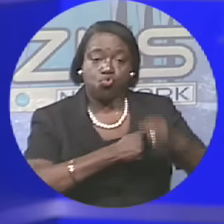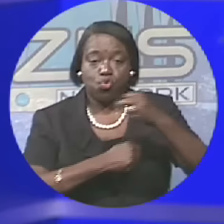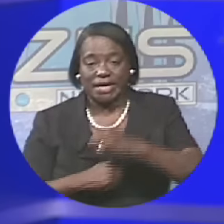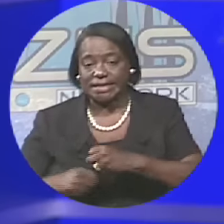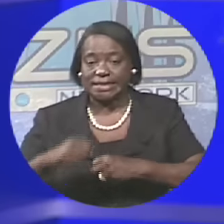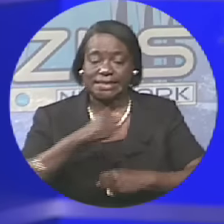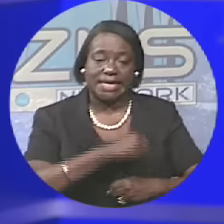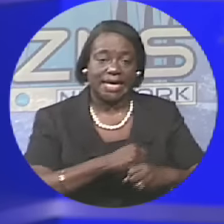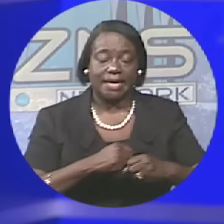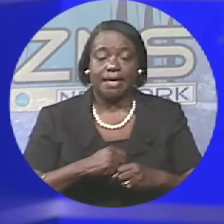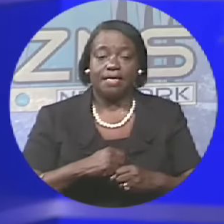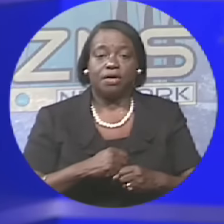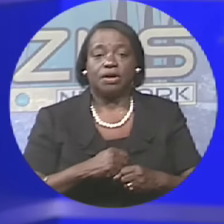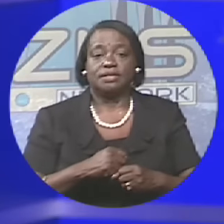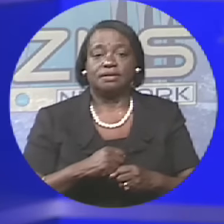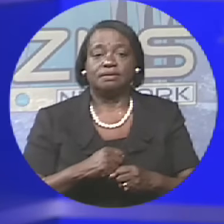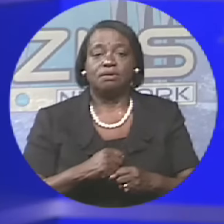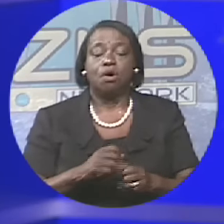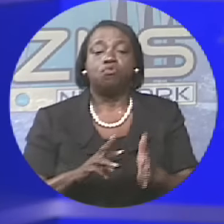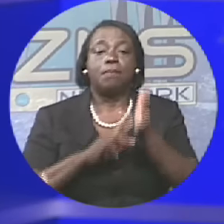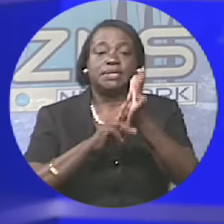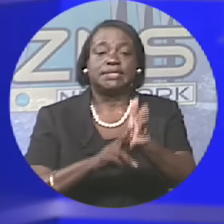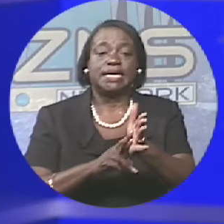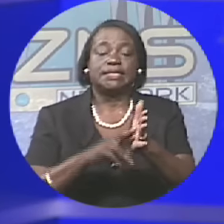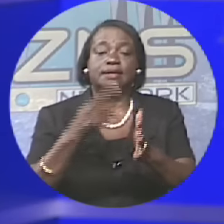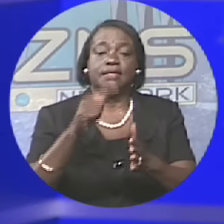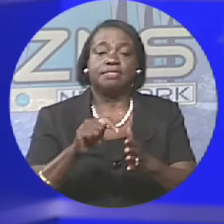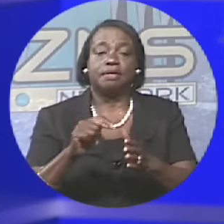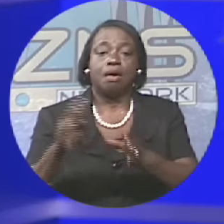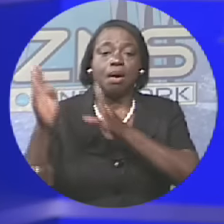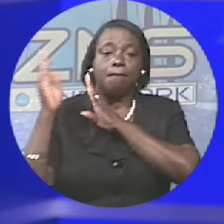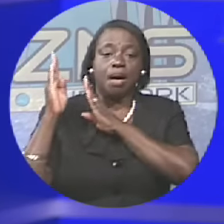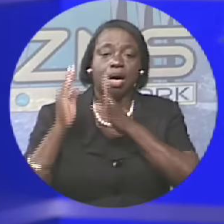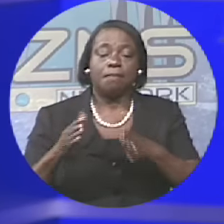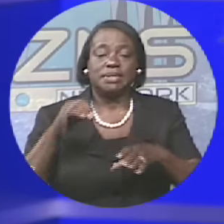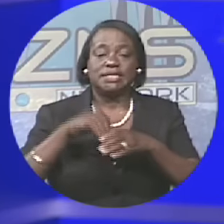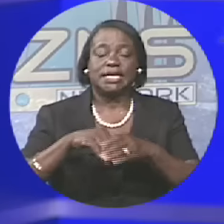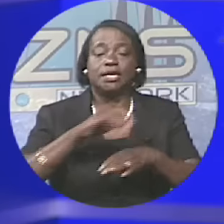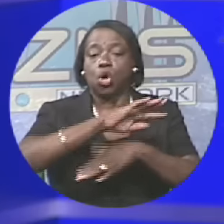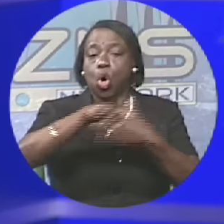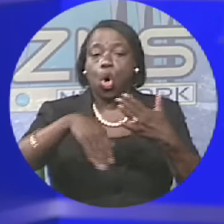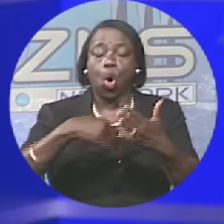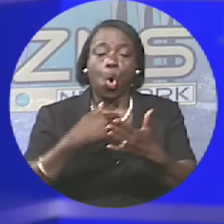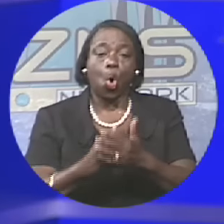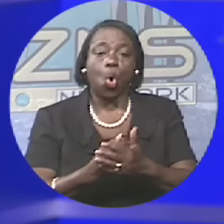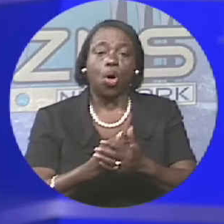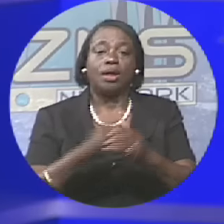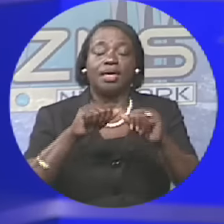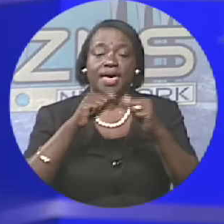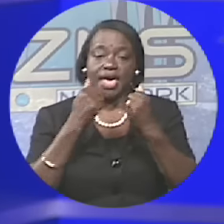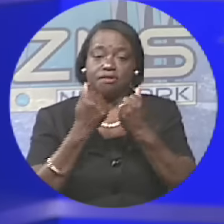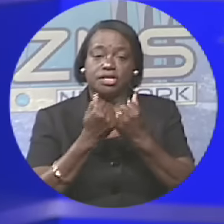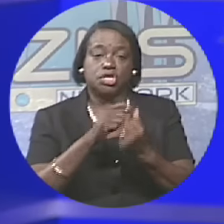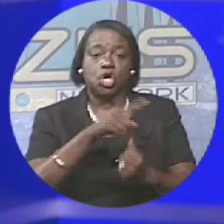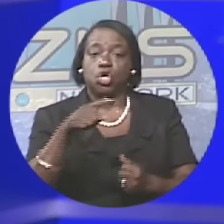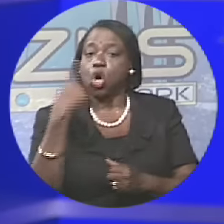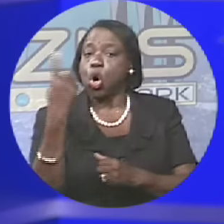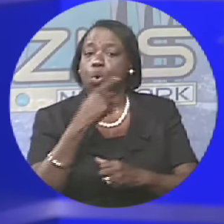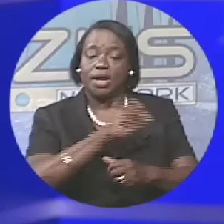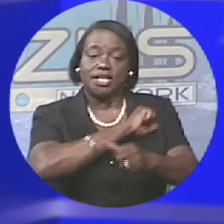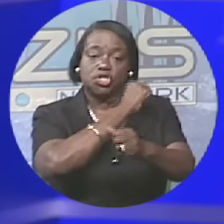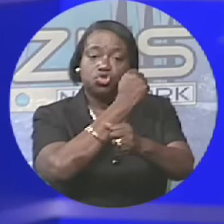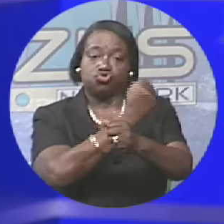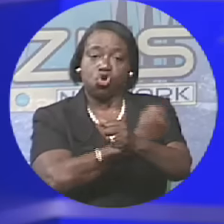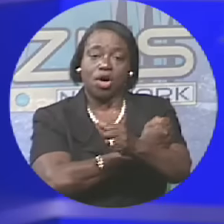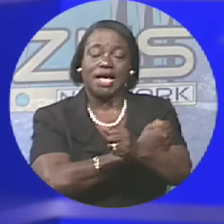on all levels in various sporting disciplines. And as the old saying goes, you're only as strong as your weakest link. Our sports team here at ZNS